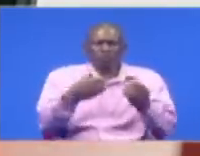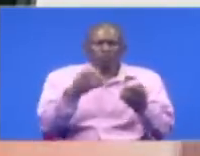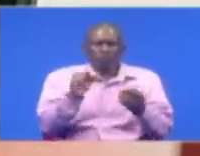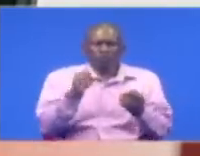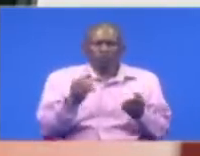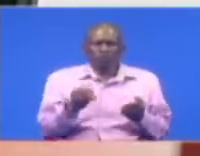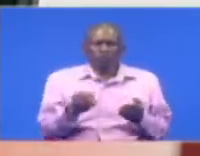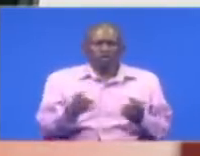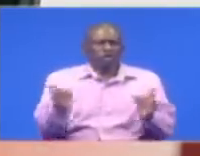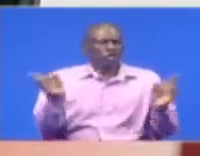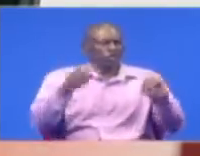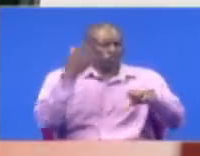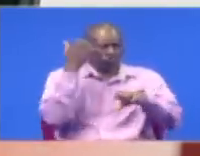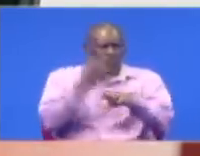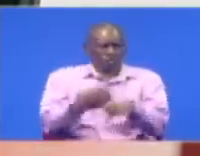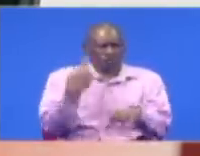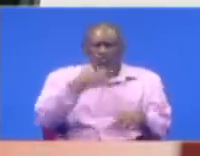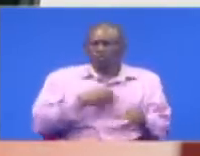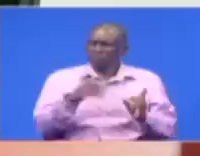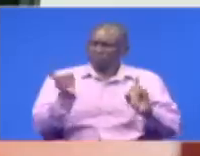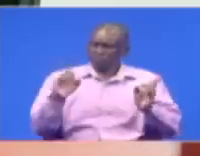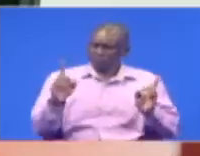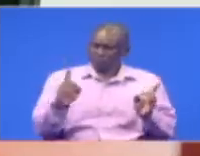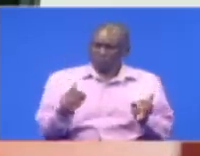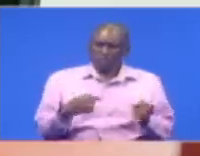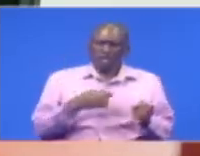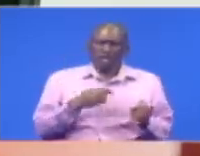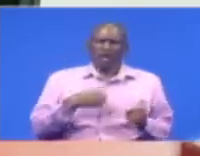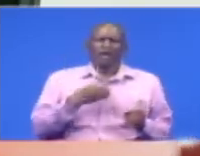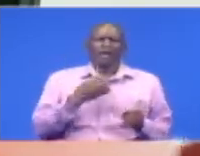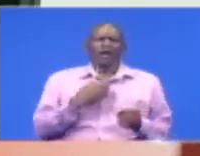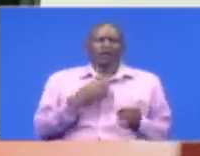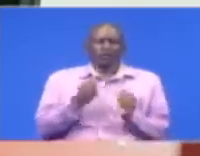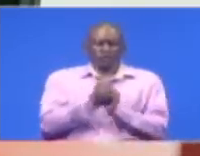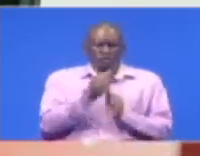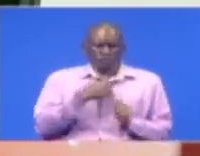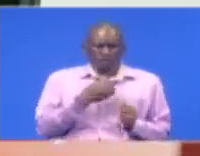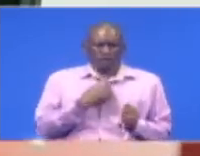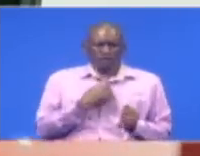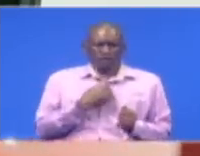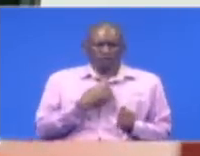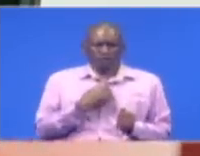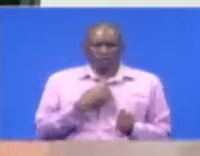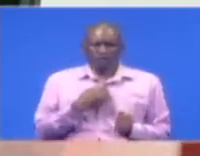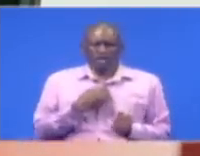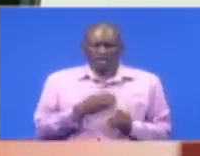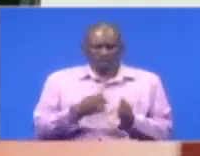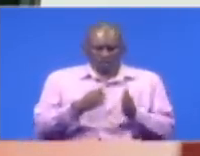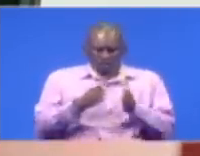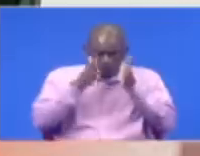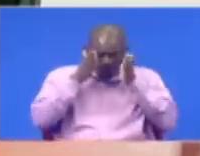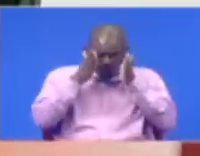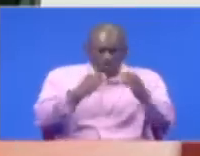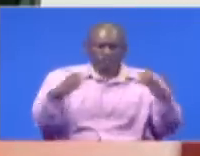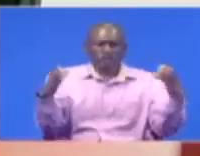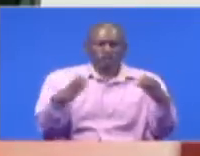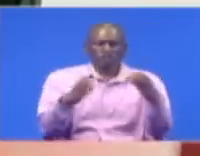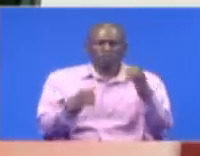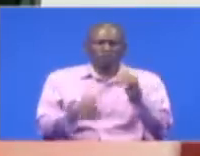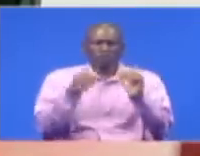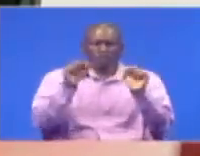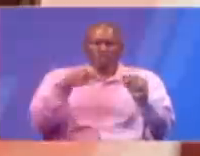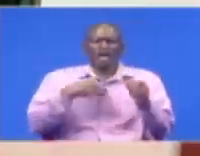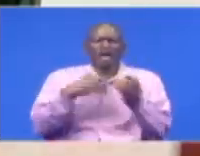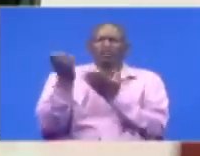it's not difficult for me, because I have with me a dedicated team that would, I do